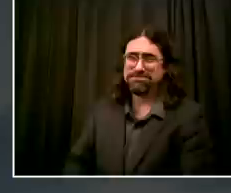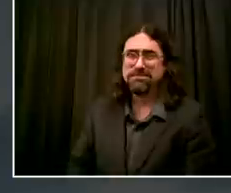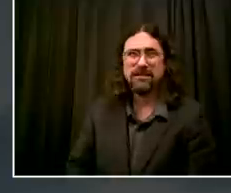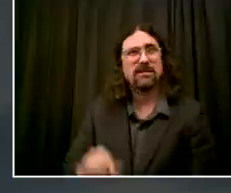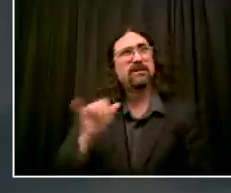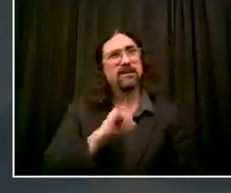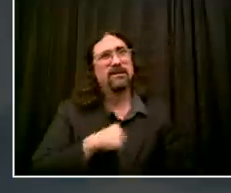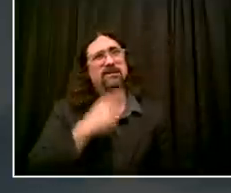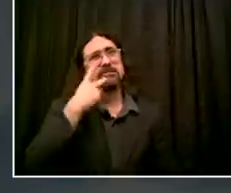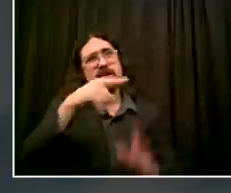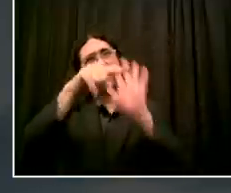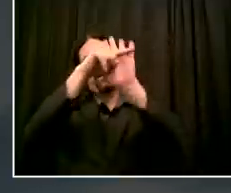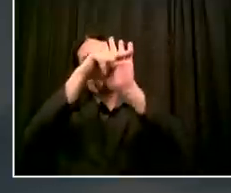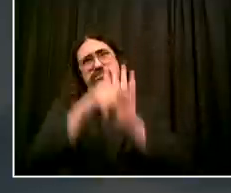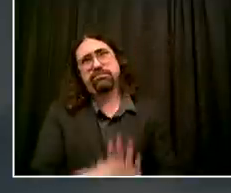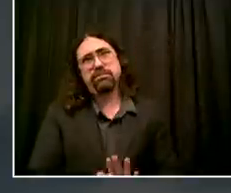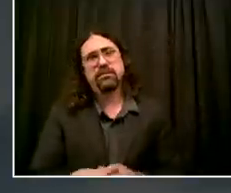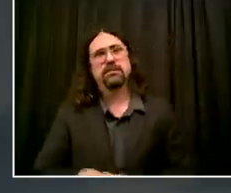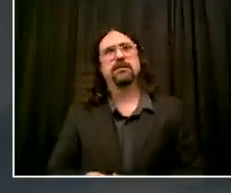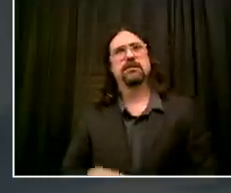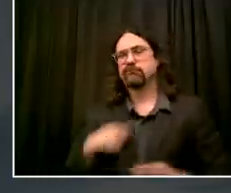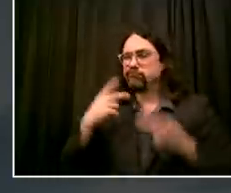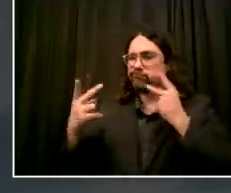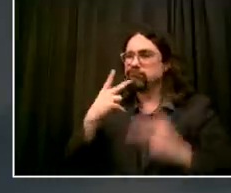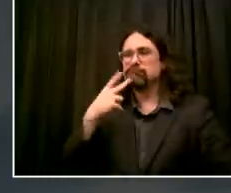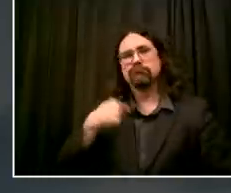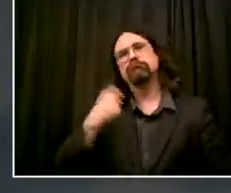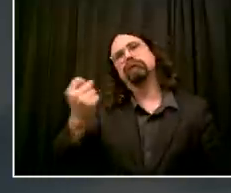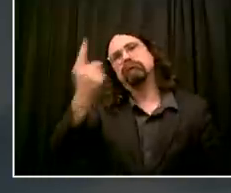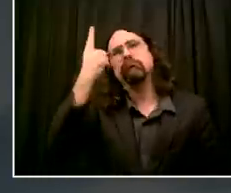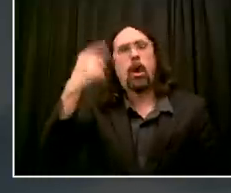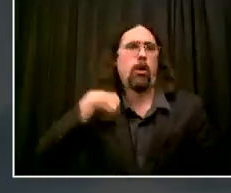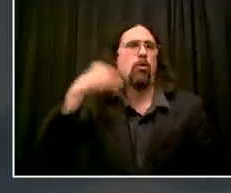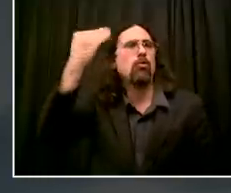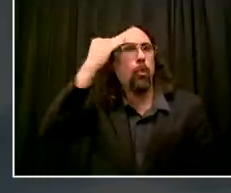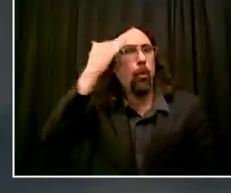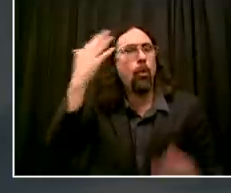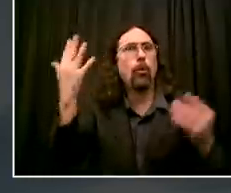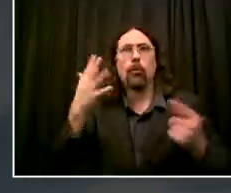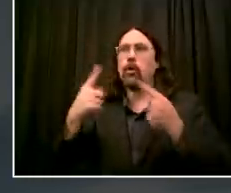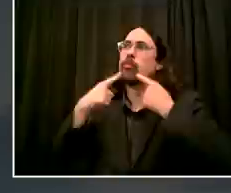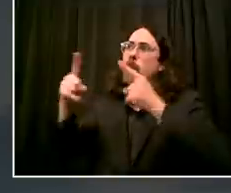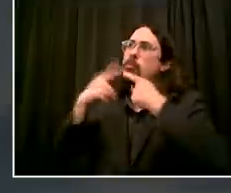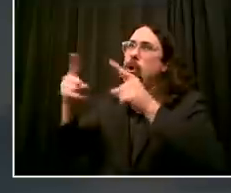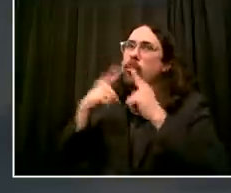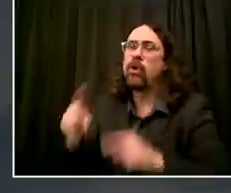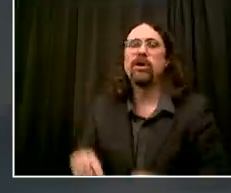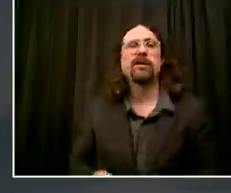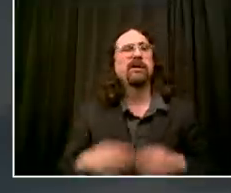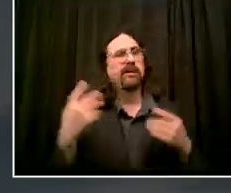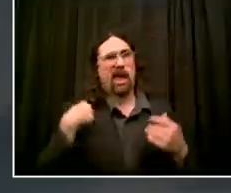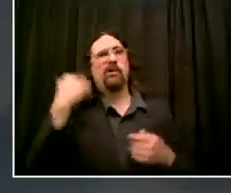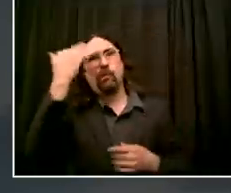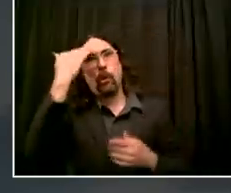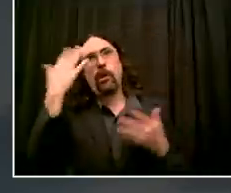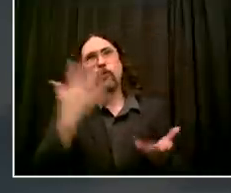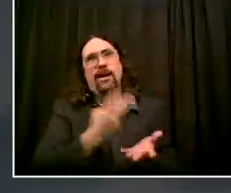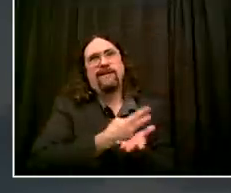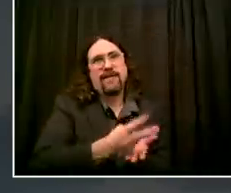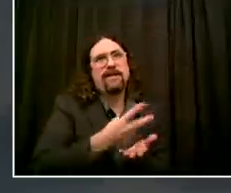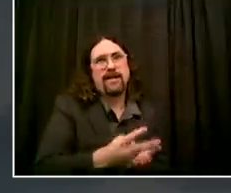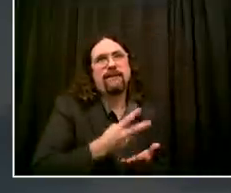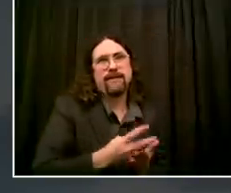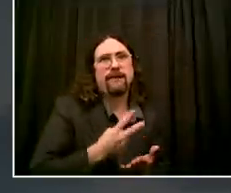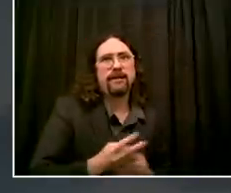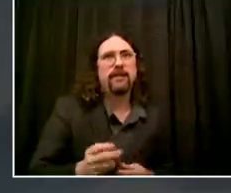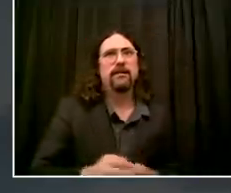from and all that we've done in this city and have more to do, frankly, not just here, but across the country, when you look at what we've